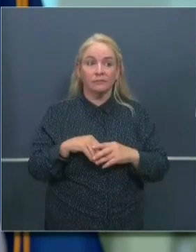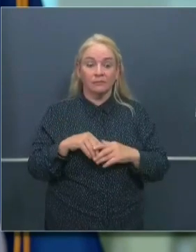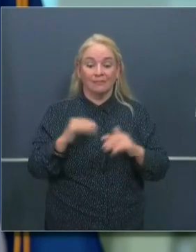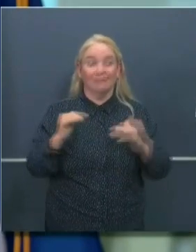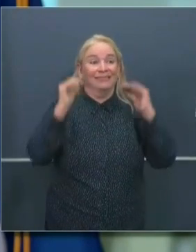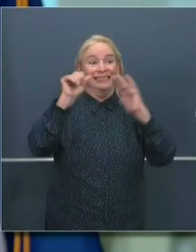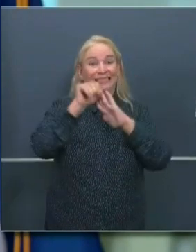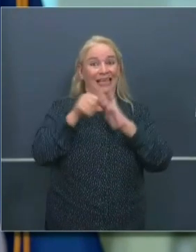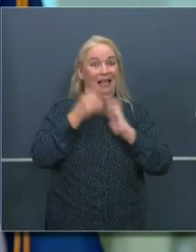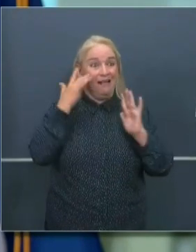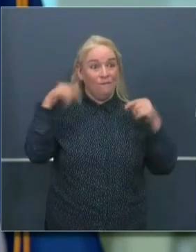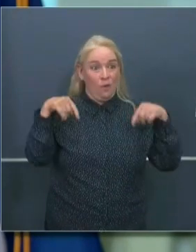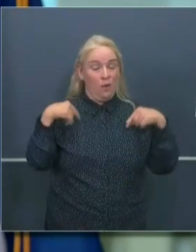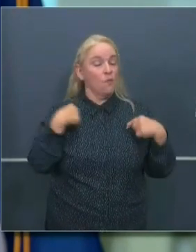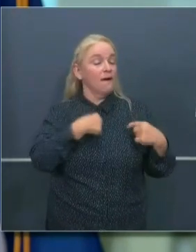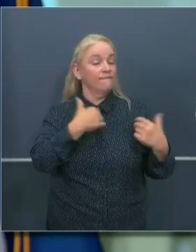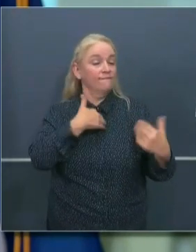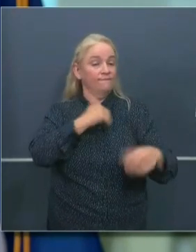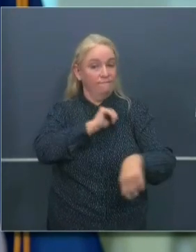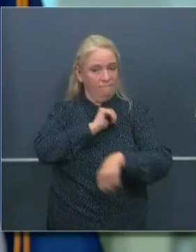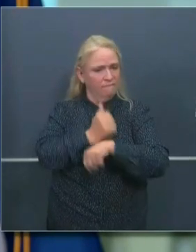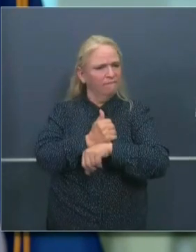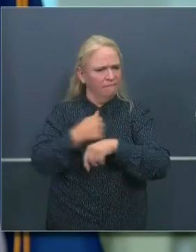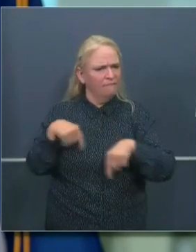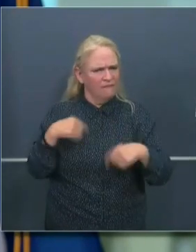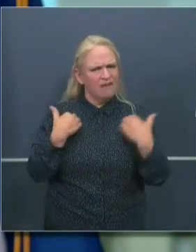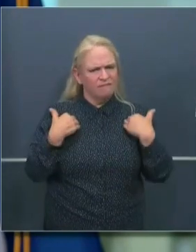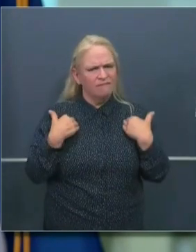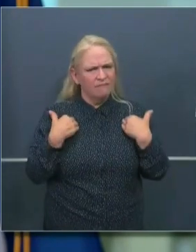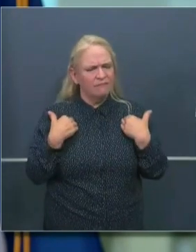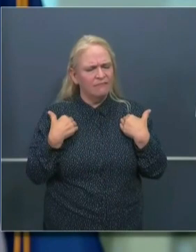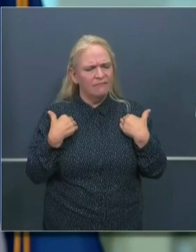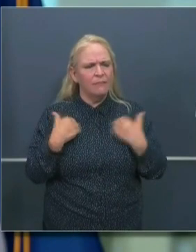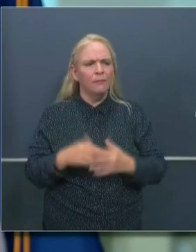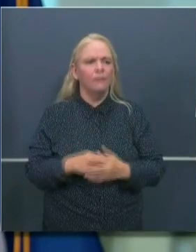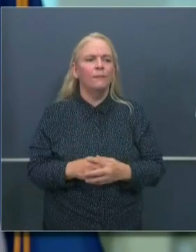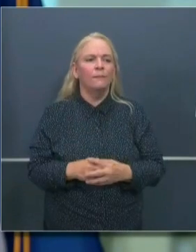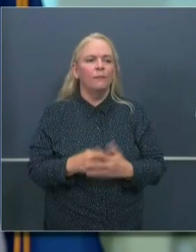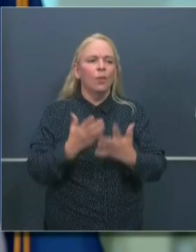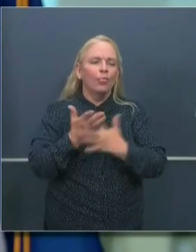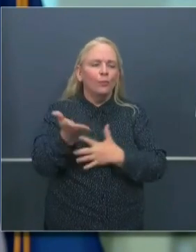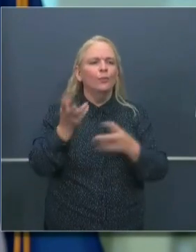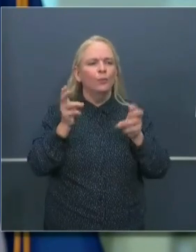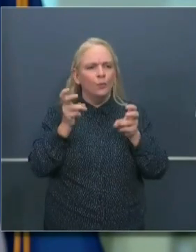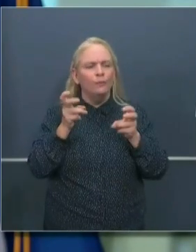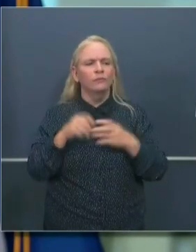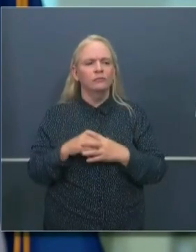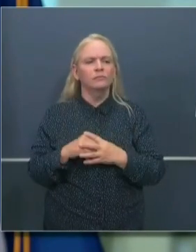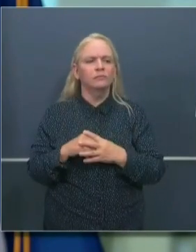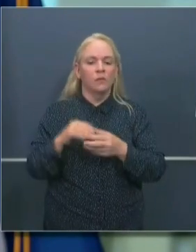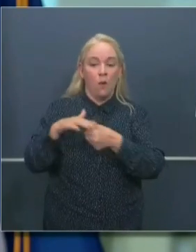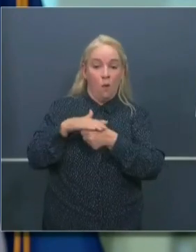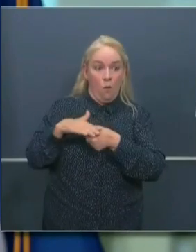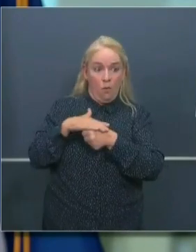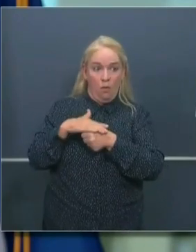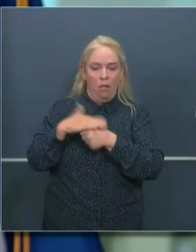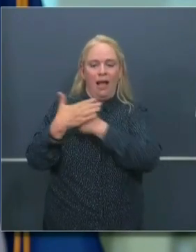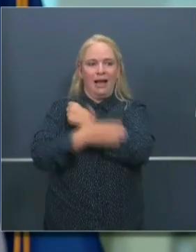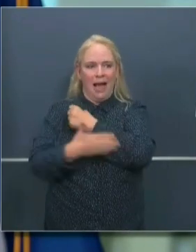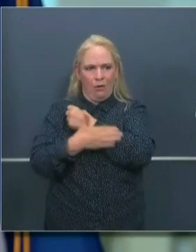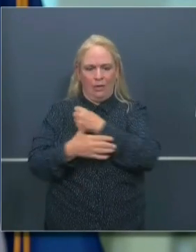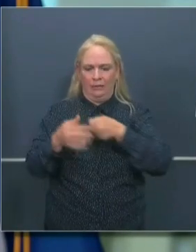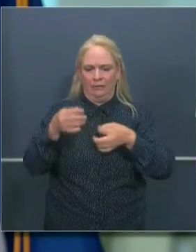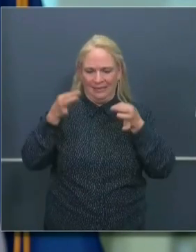California jurisdictionally is constructed not top-down but bottom-up. State of California has over 1,000